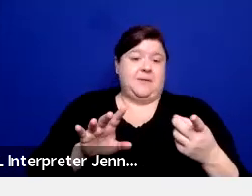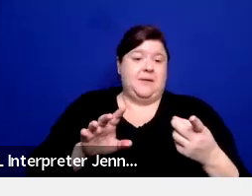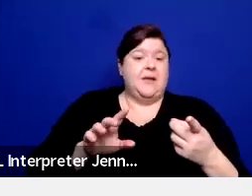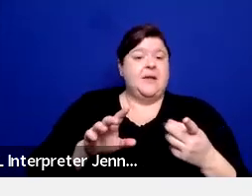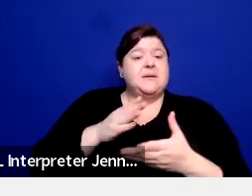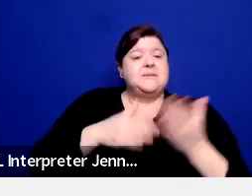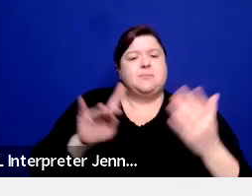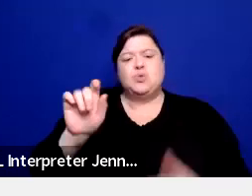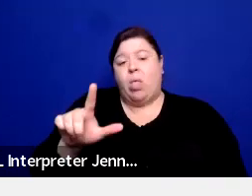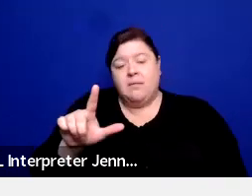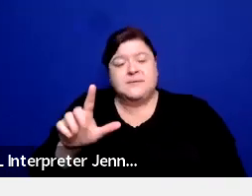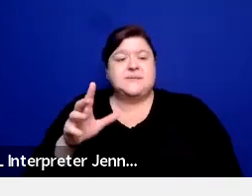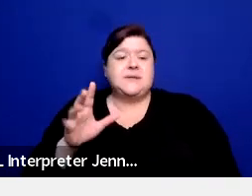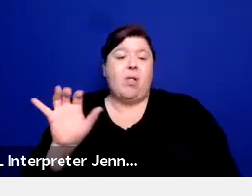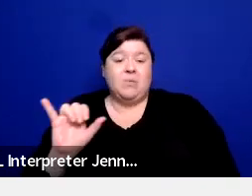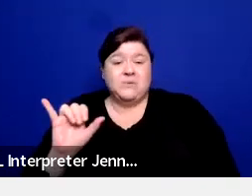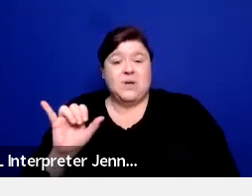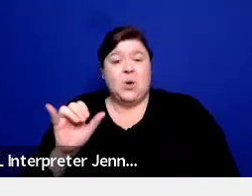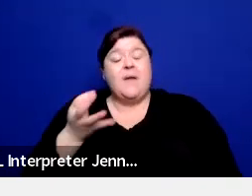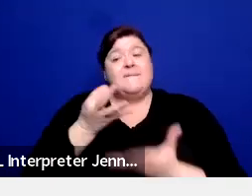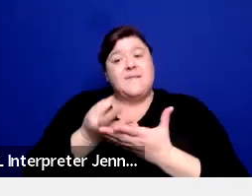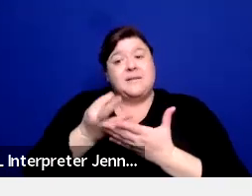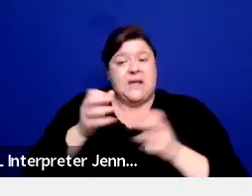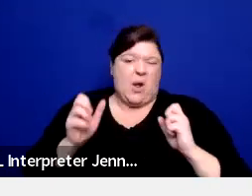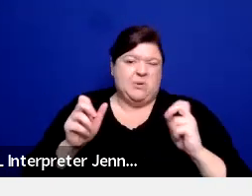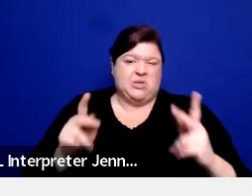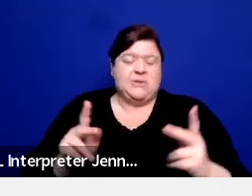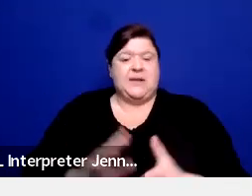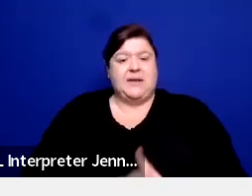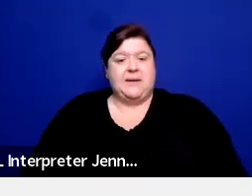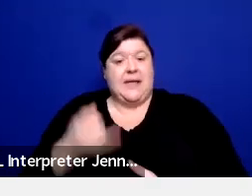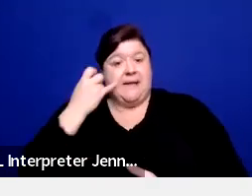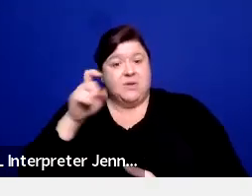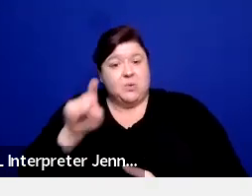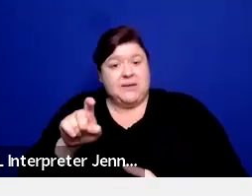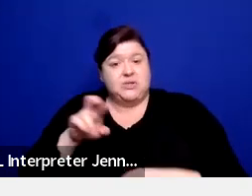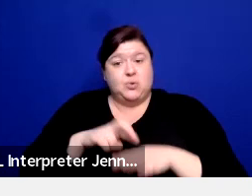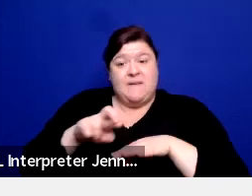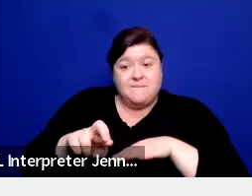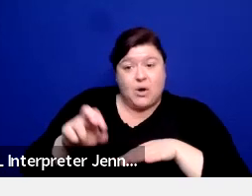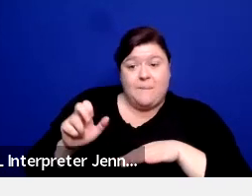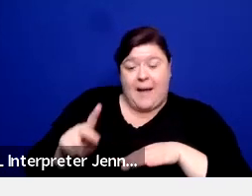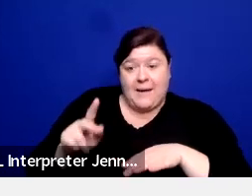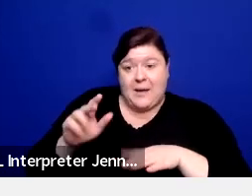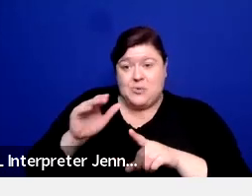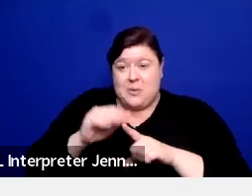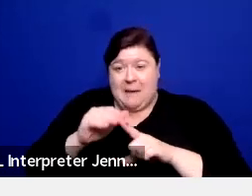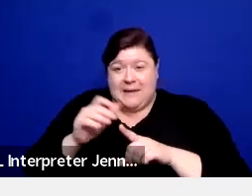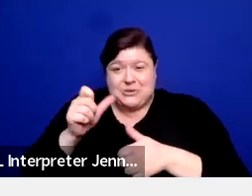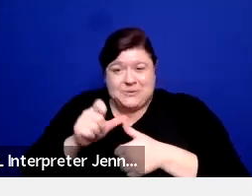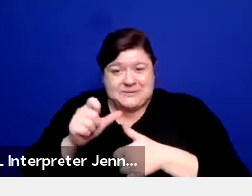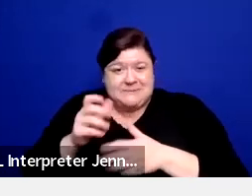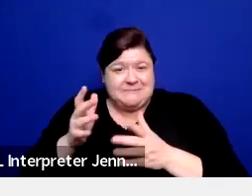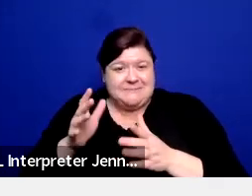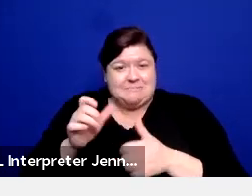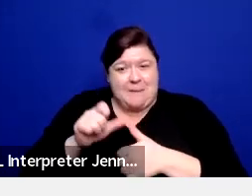Care created, as well as the funding opportunity if you need to refer back and remind yourself maybe of what